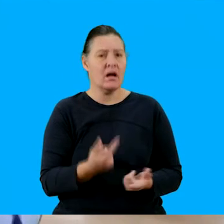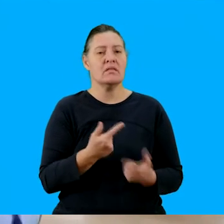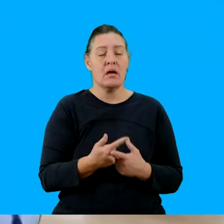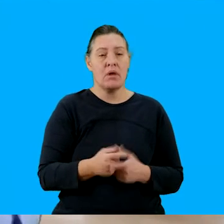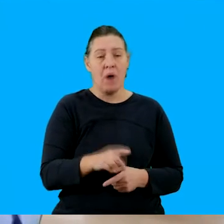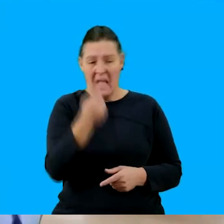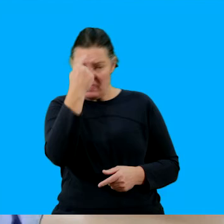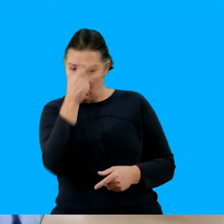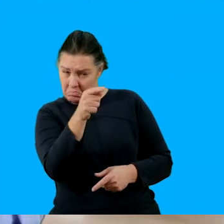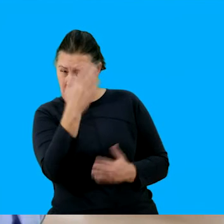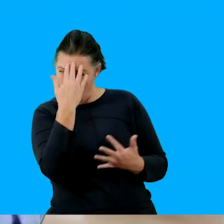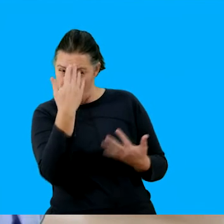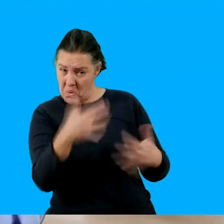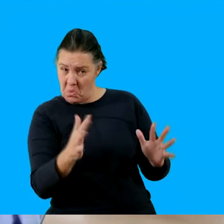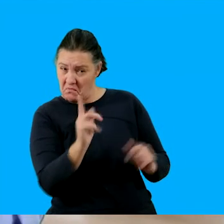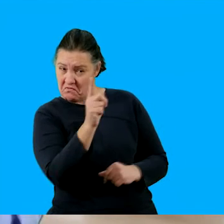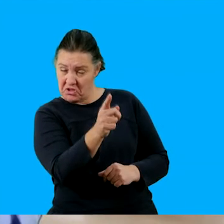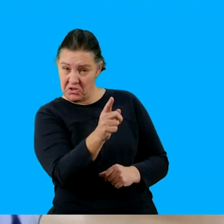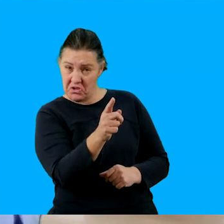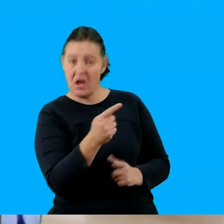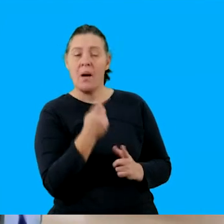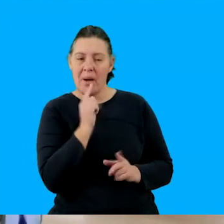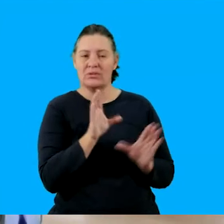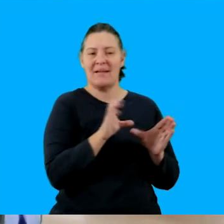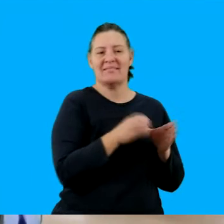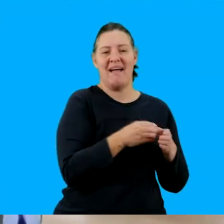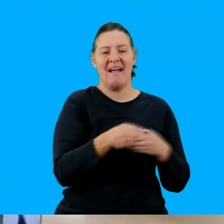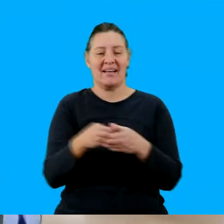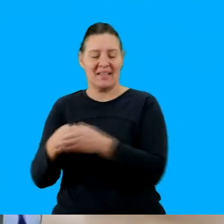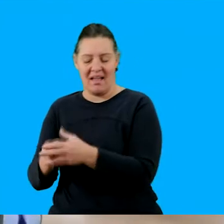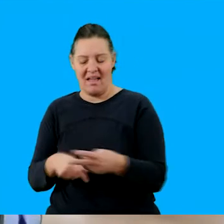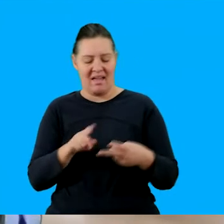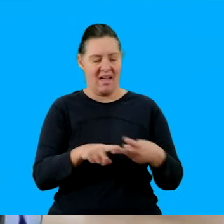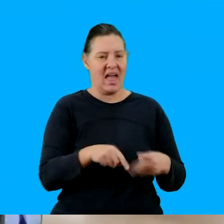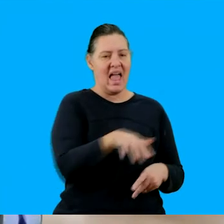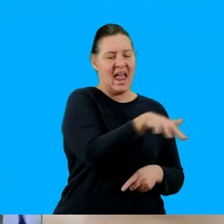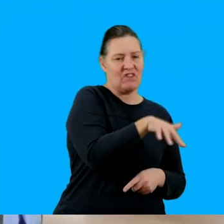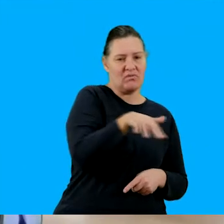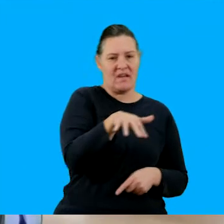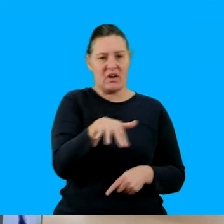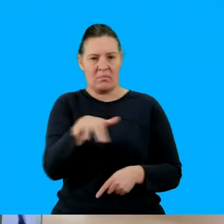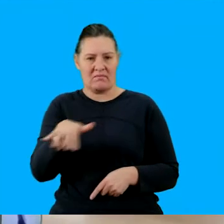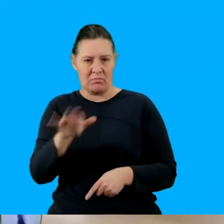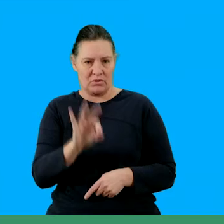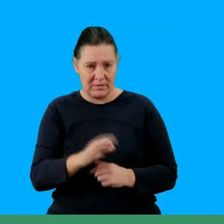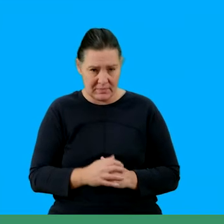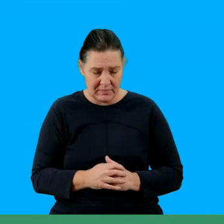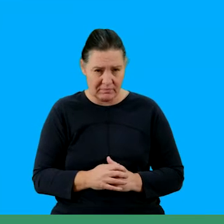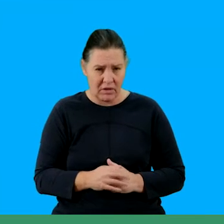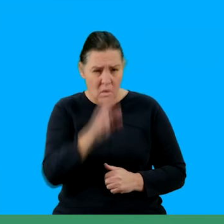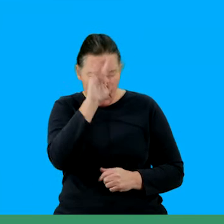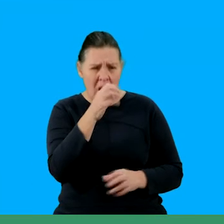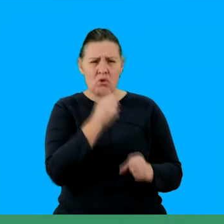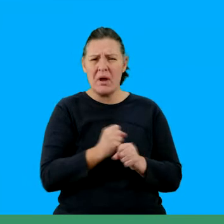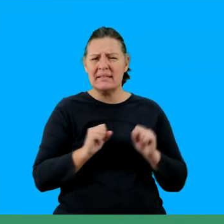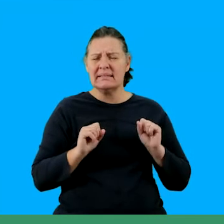This is what I think you know about the sectors and their environment. So remember, in your